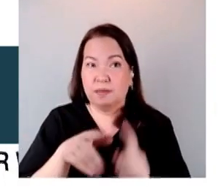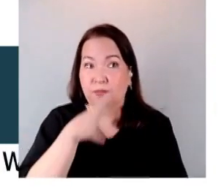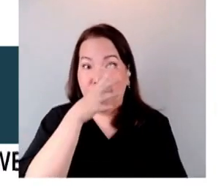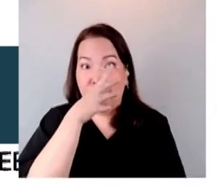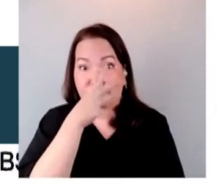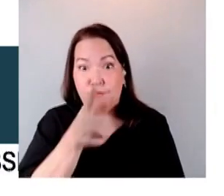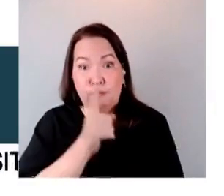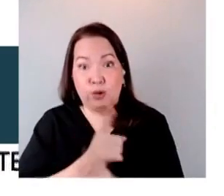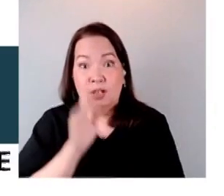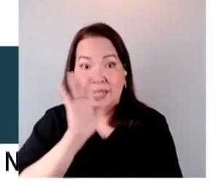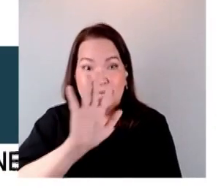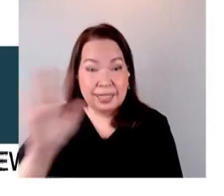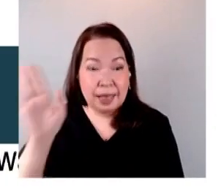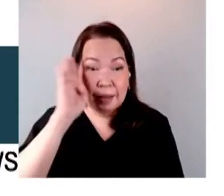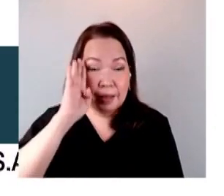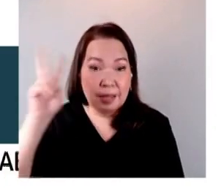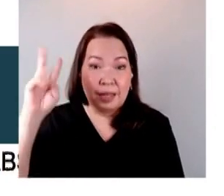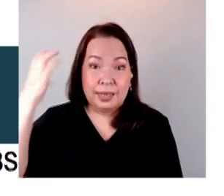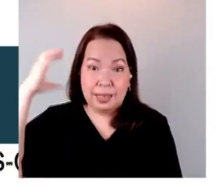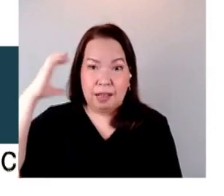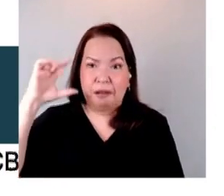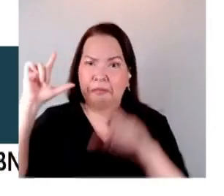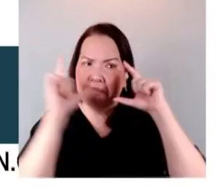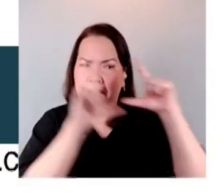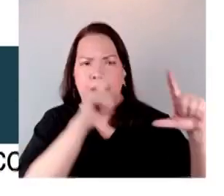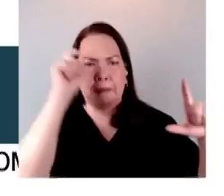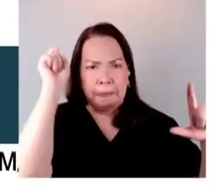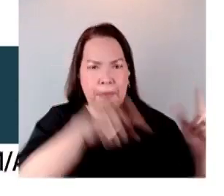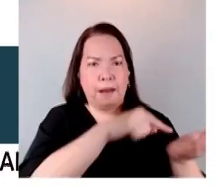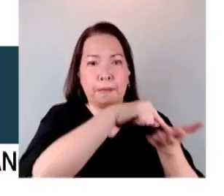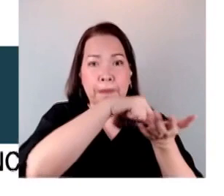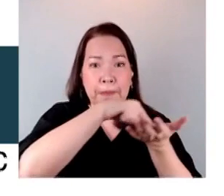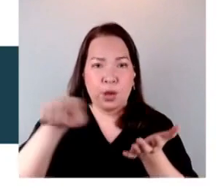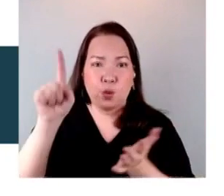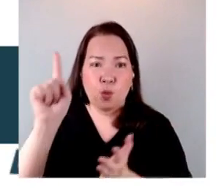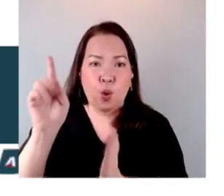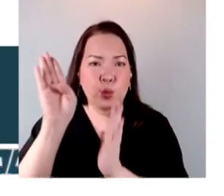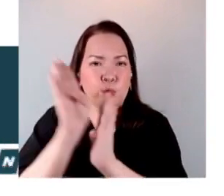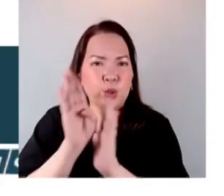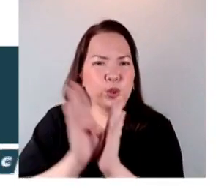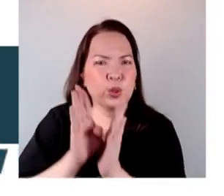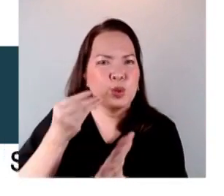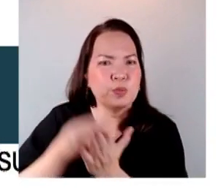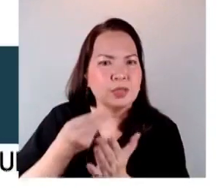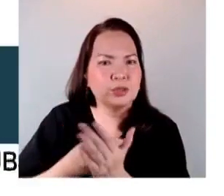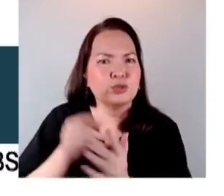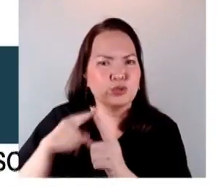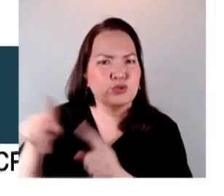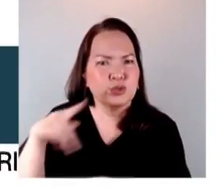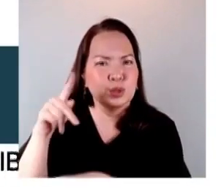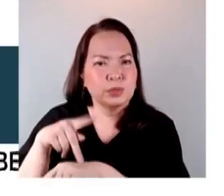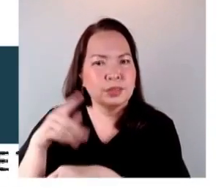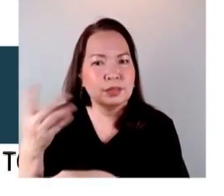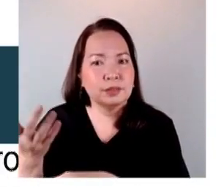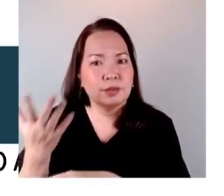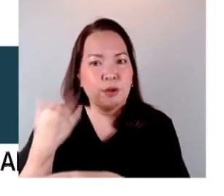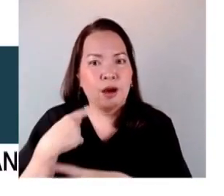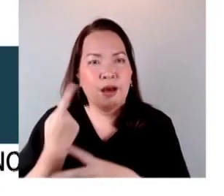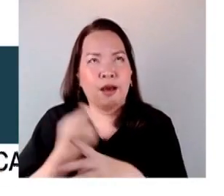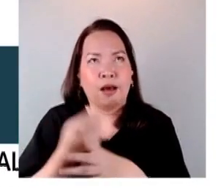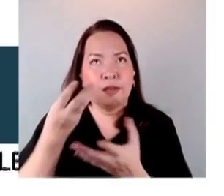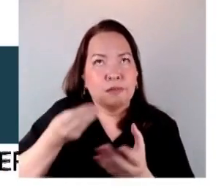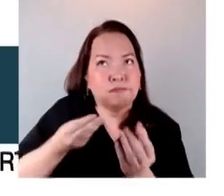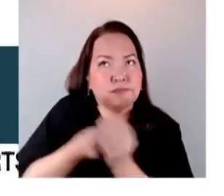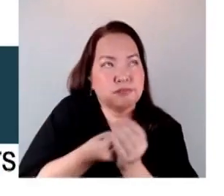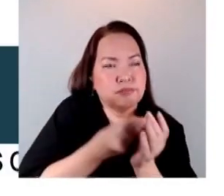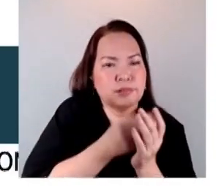his cousins, are still obligated to pay back 1 billion pesos to the Filipino people from the bribery that his